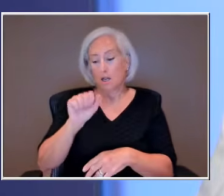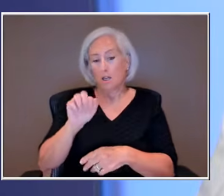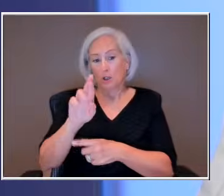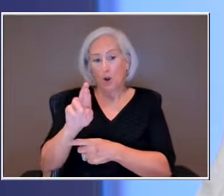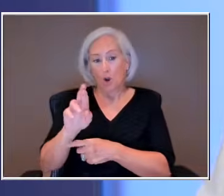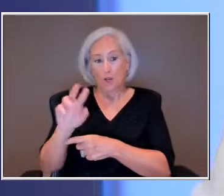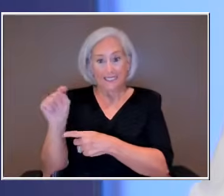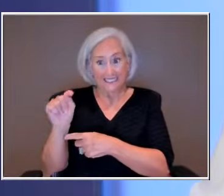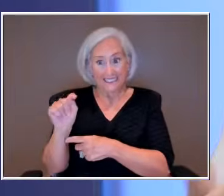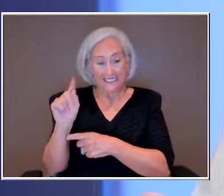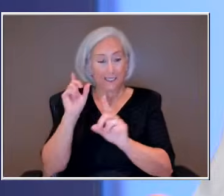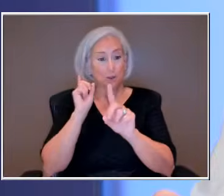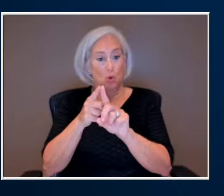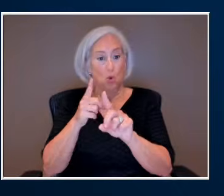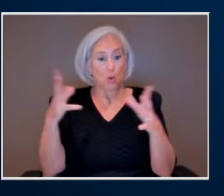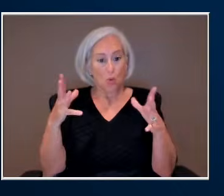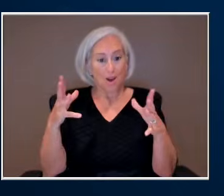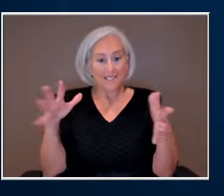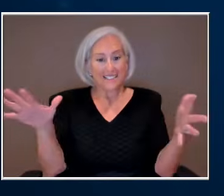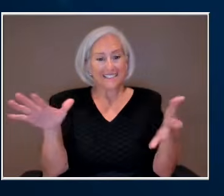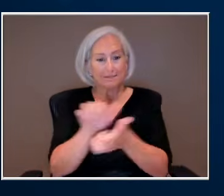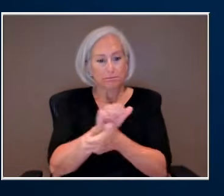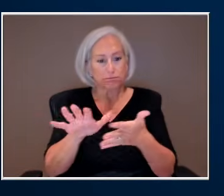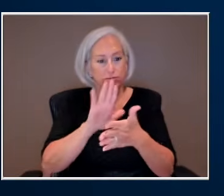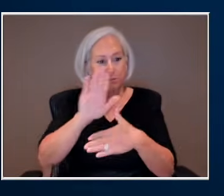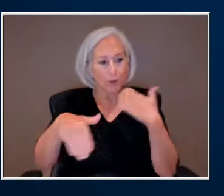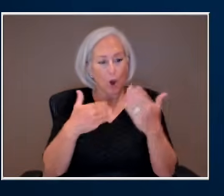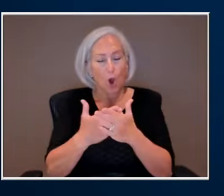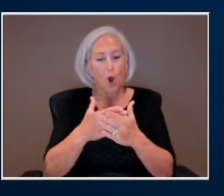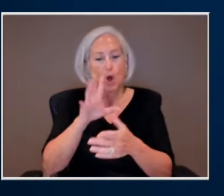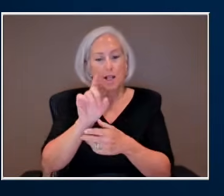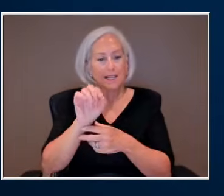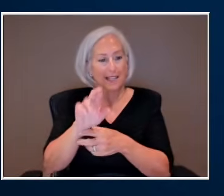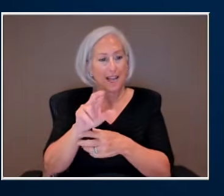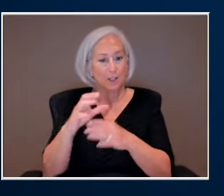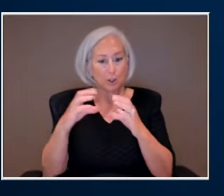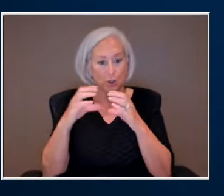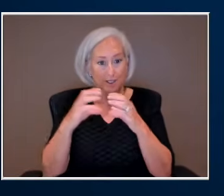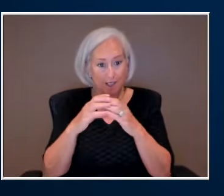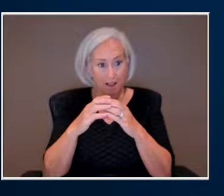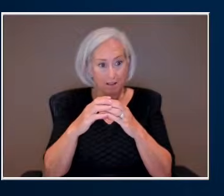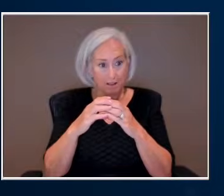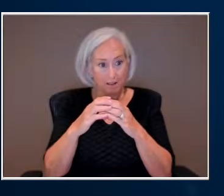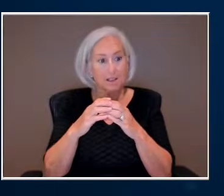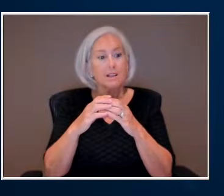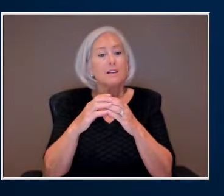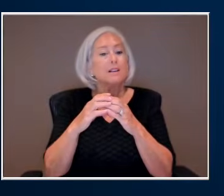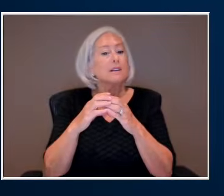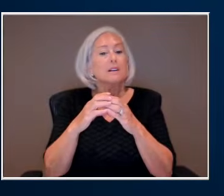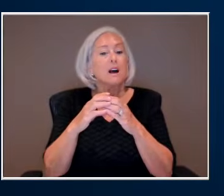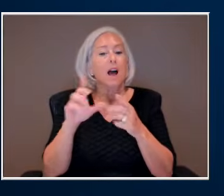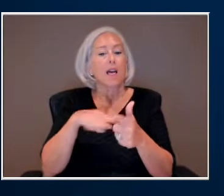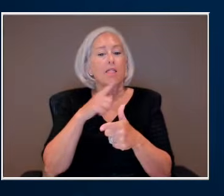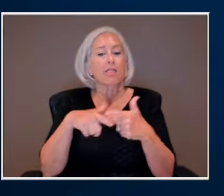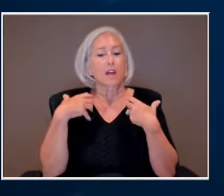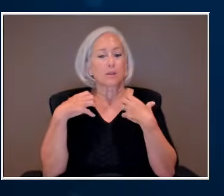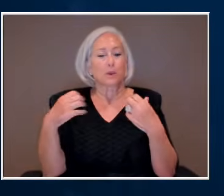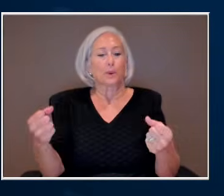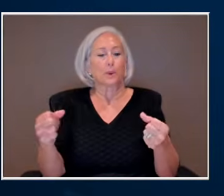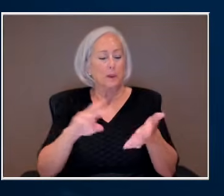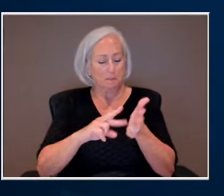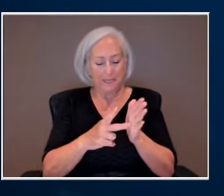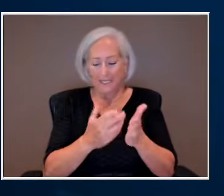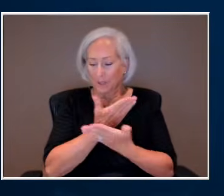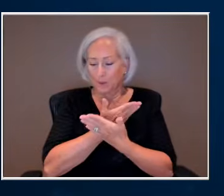deeper remission. And that's also another idea to say that we're not having any residual cancers remaining there. And these are the two